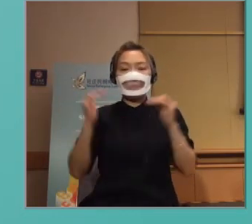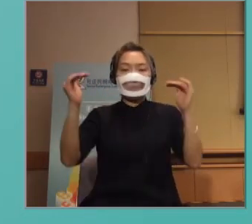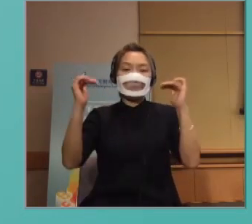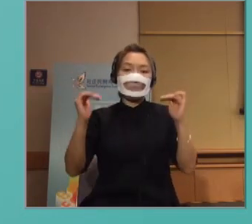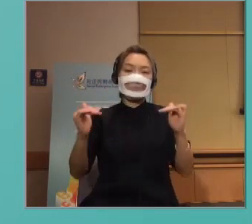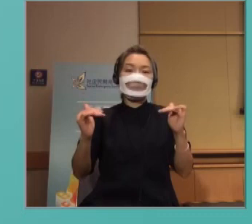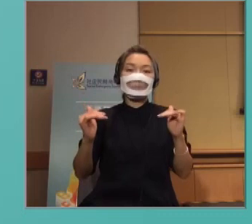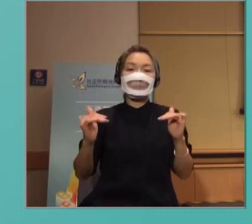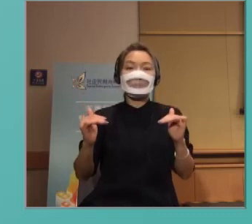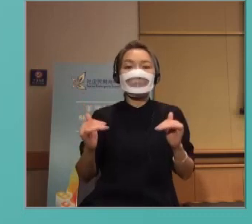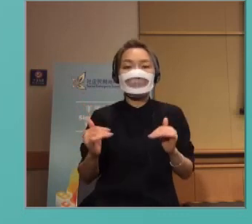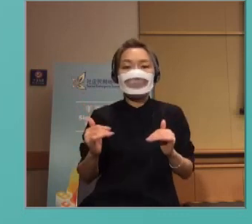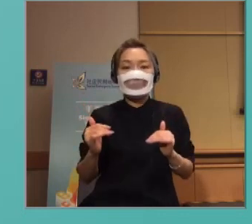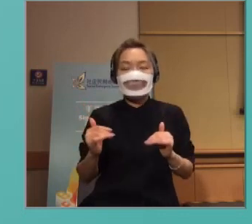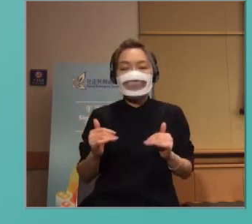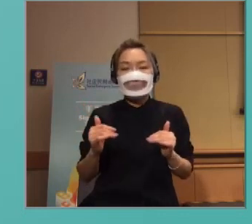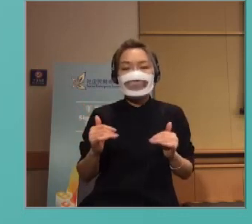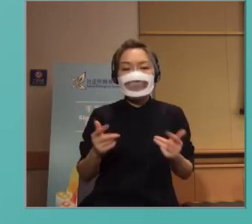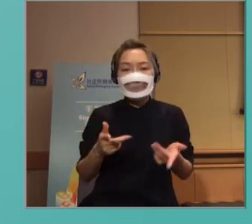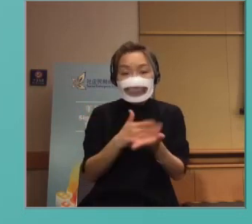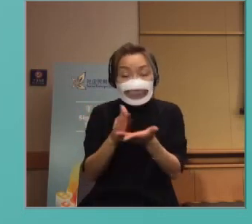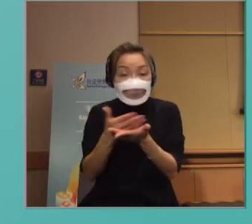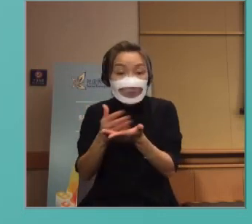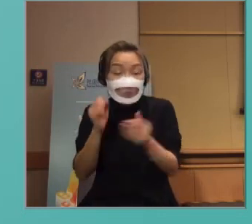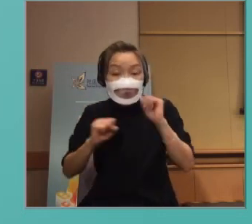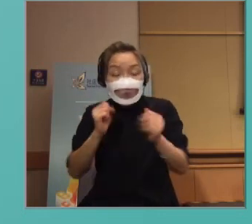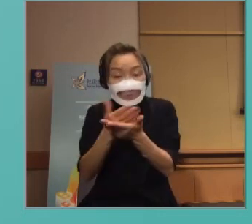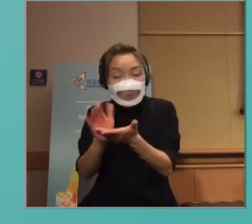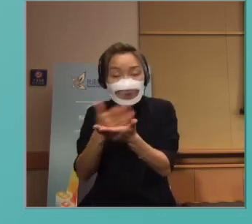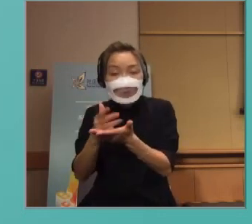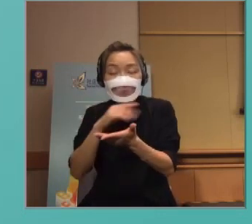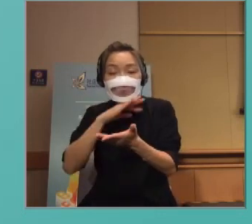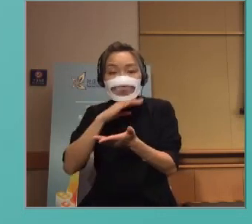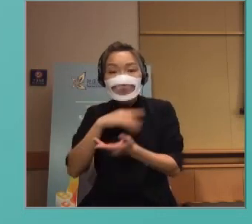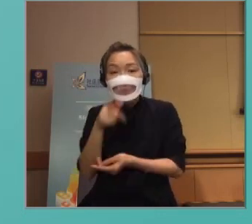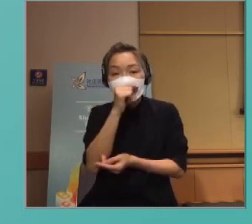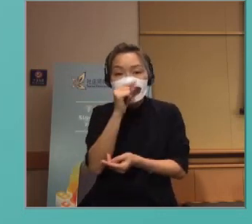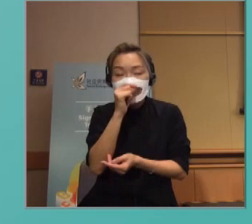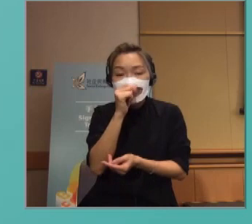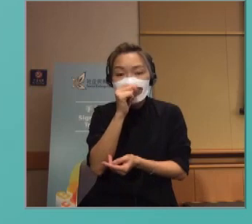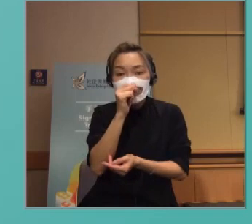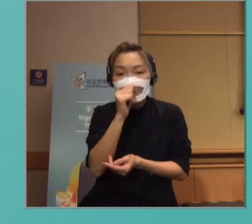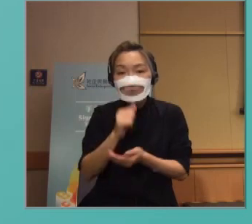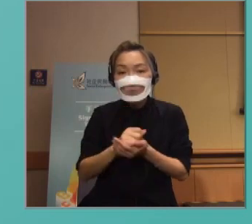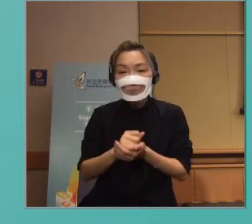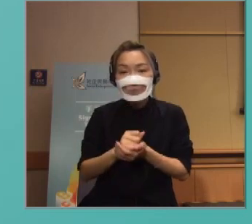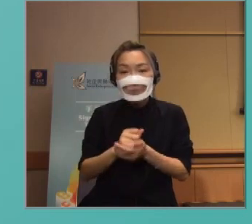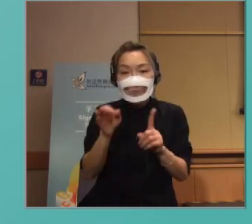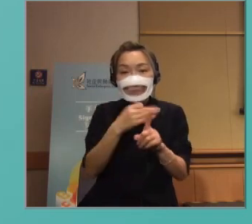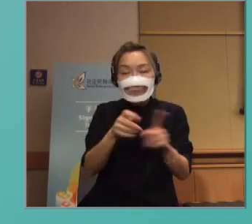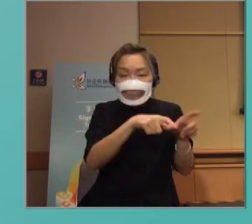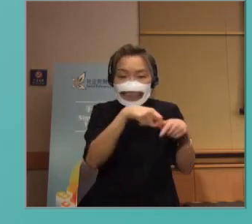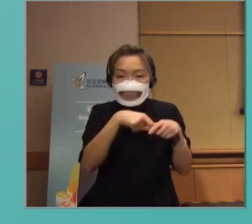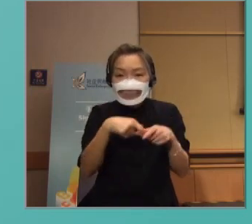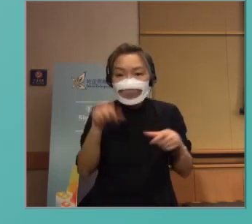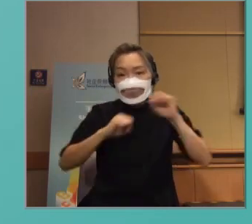that anyone who is interested in having a charitable NFT, we are, aside from purchasing from the official